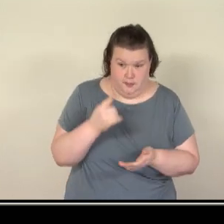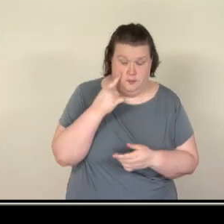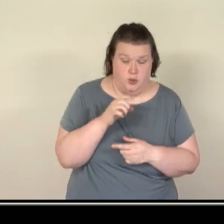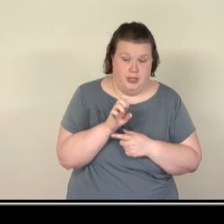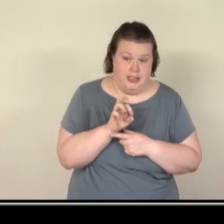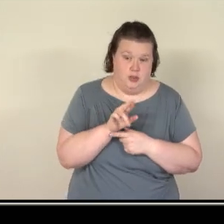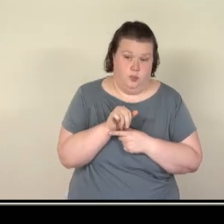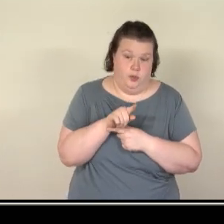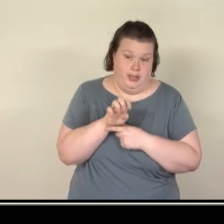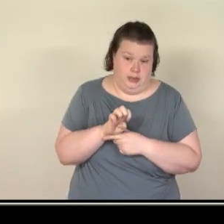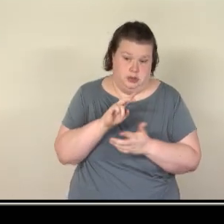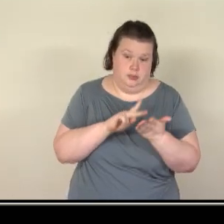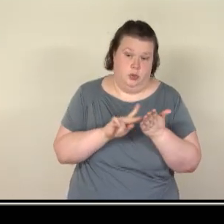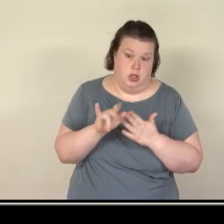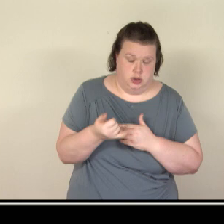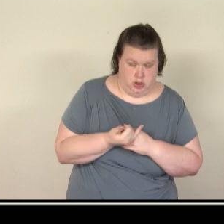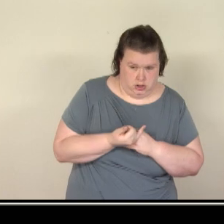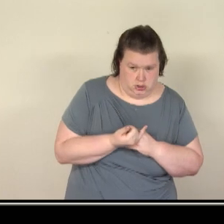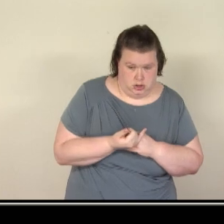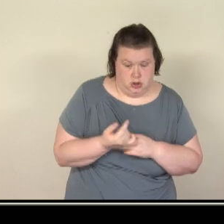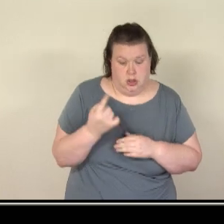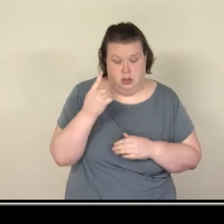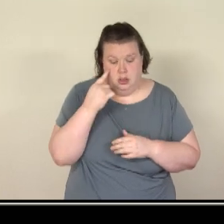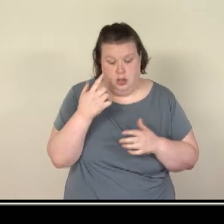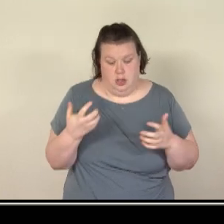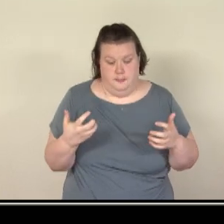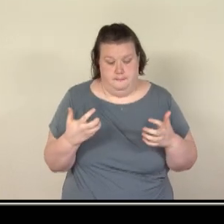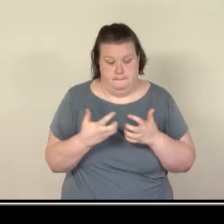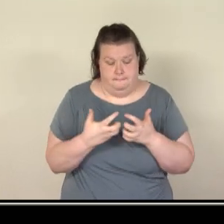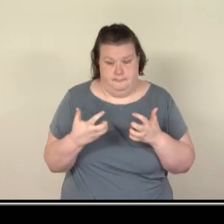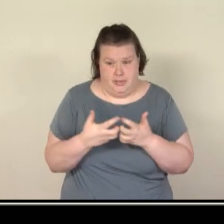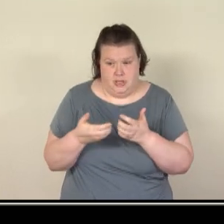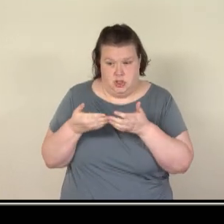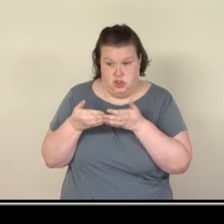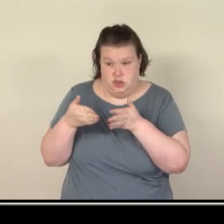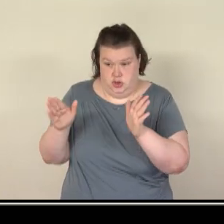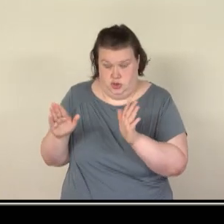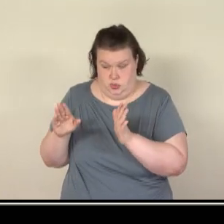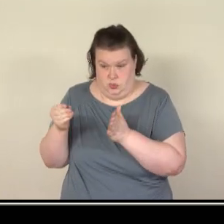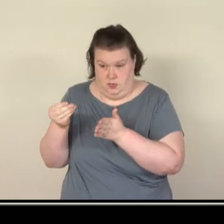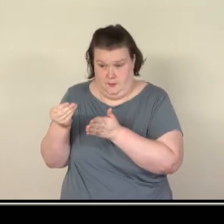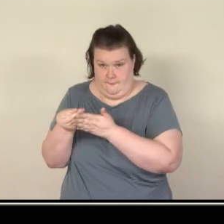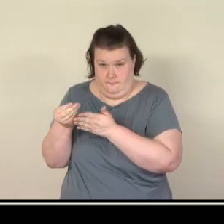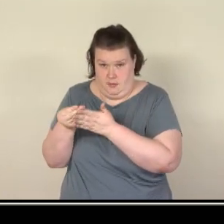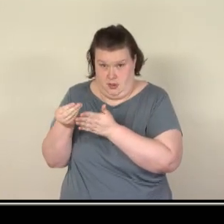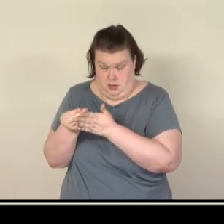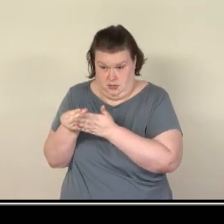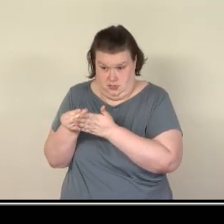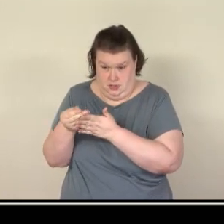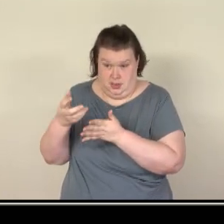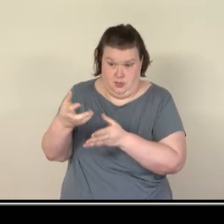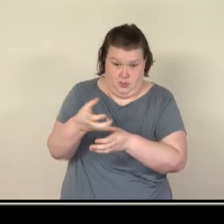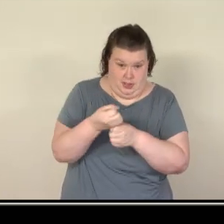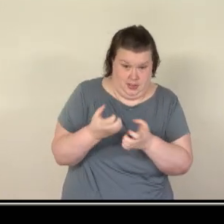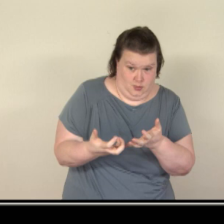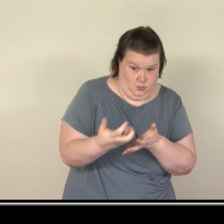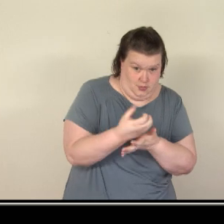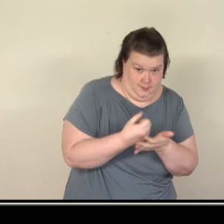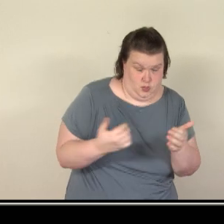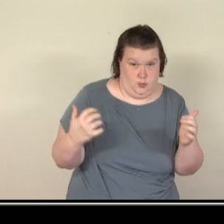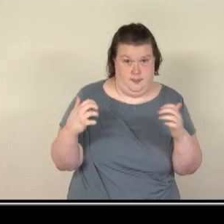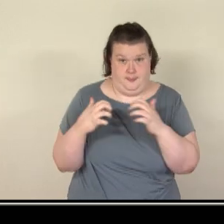projects. We thought we were going to have a match in the general fund for E-rate projects, and we'd get revenue for that, matching